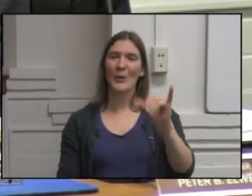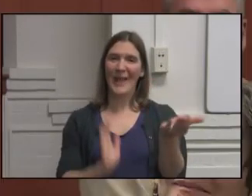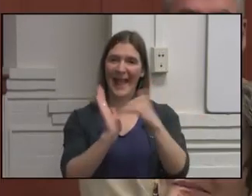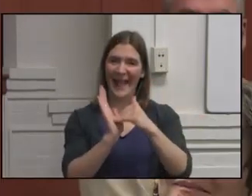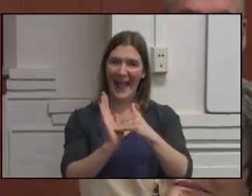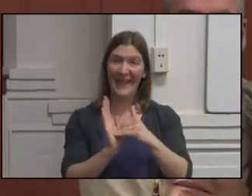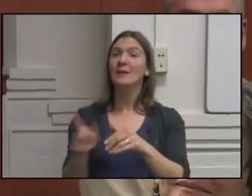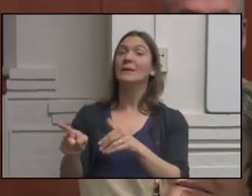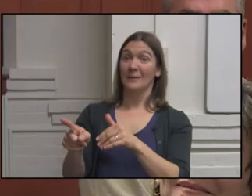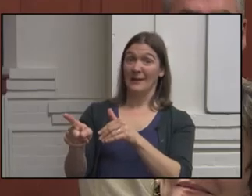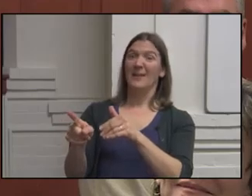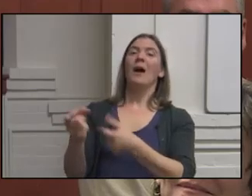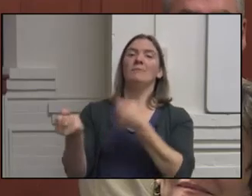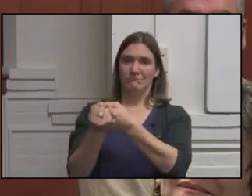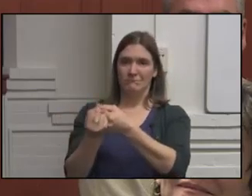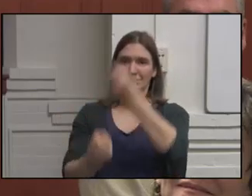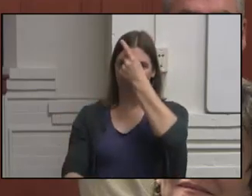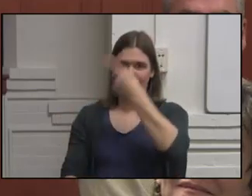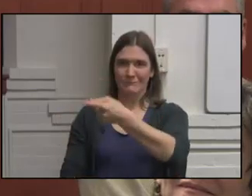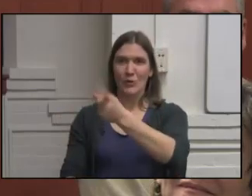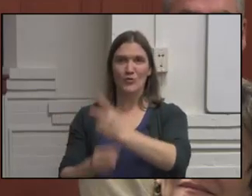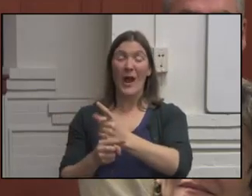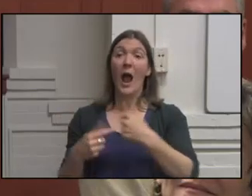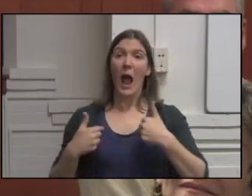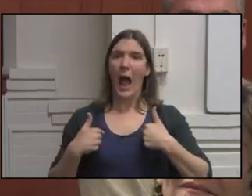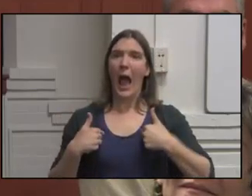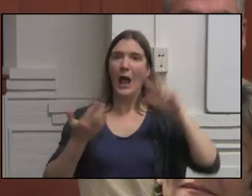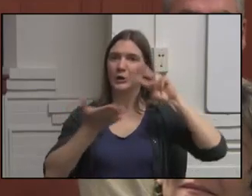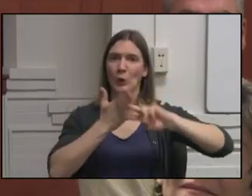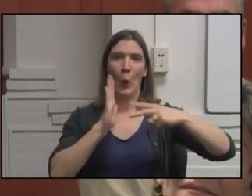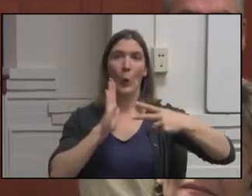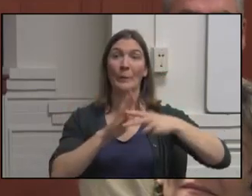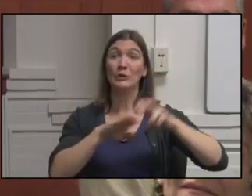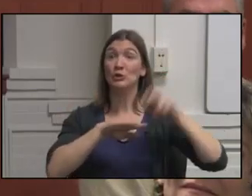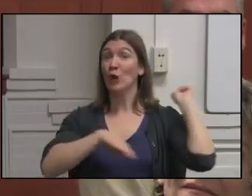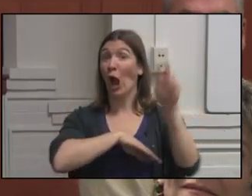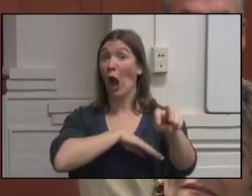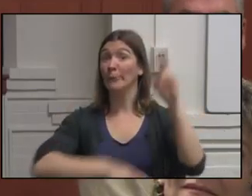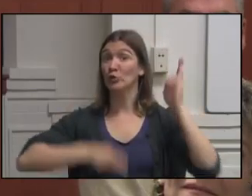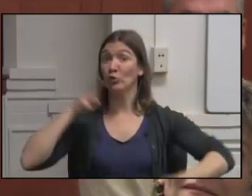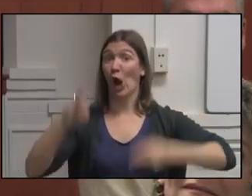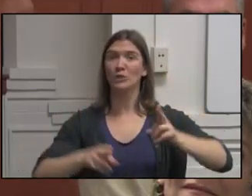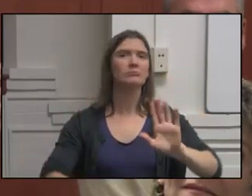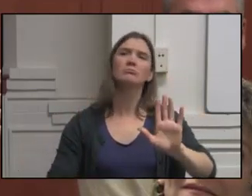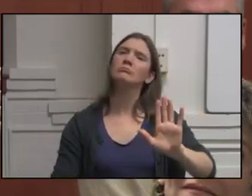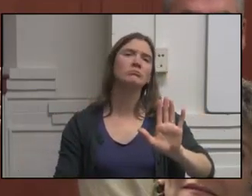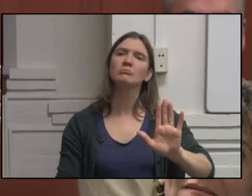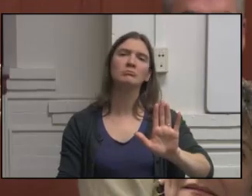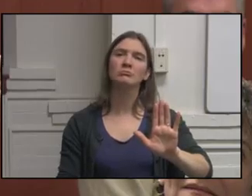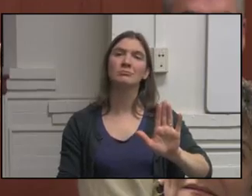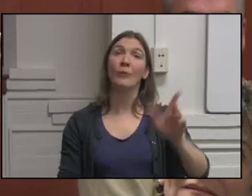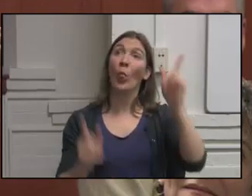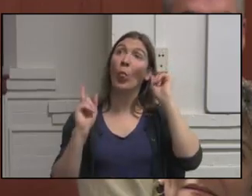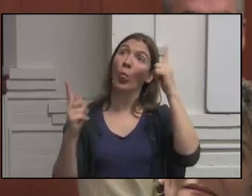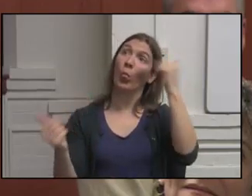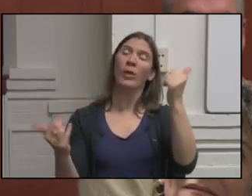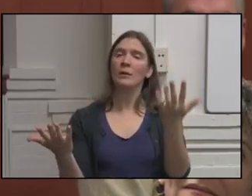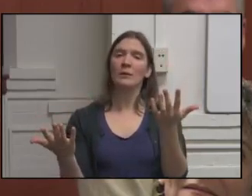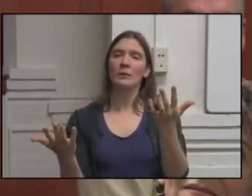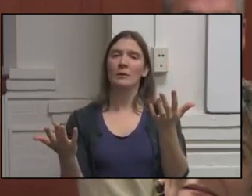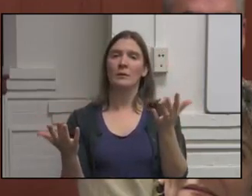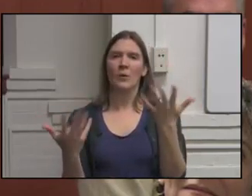I absolutely agree with what you're saying, and I want to make it clear that I don't think we should rush into this and just do anything. I think it